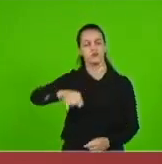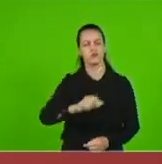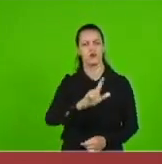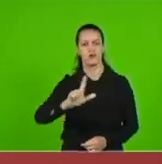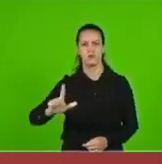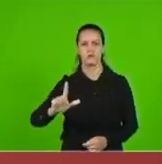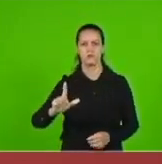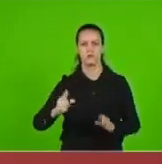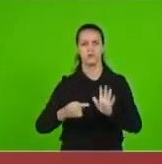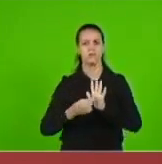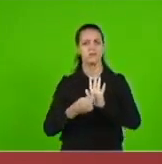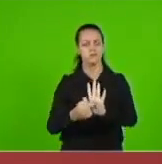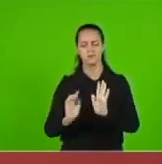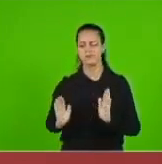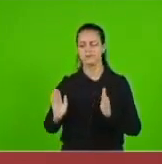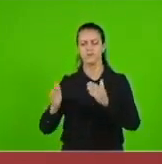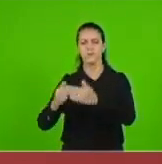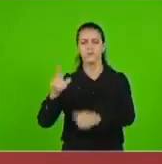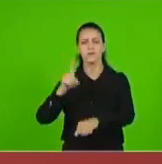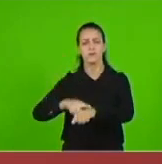this prophetic moment